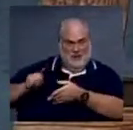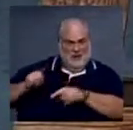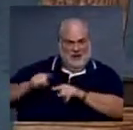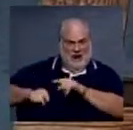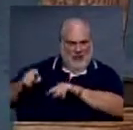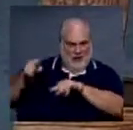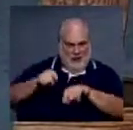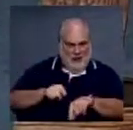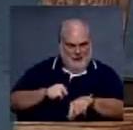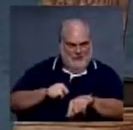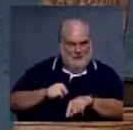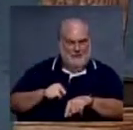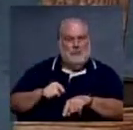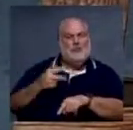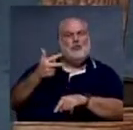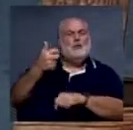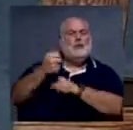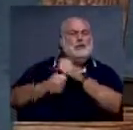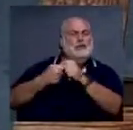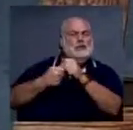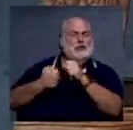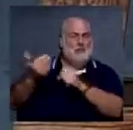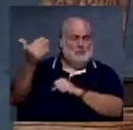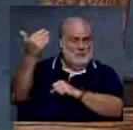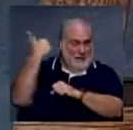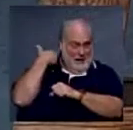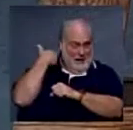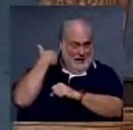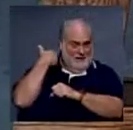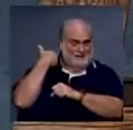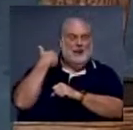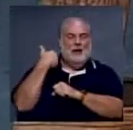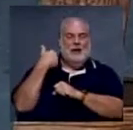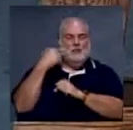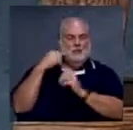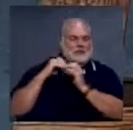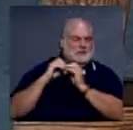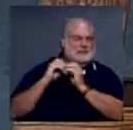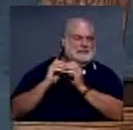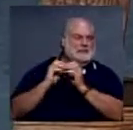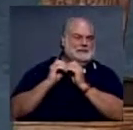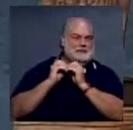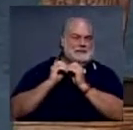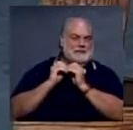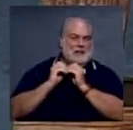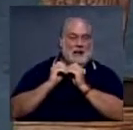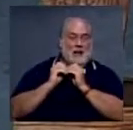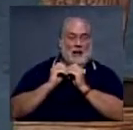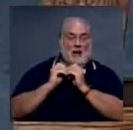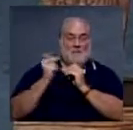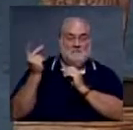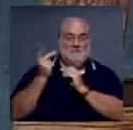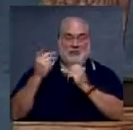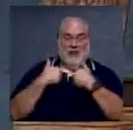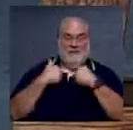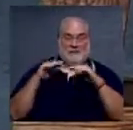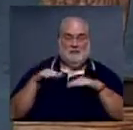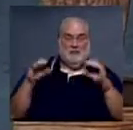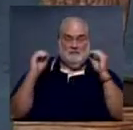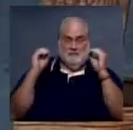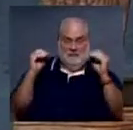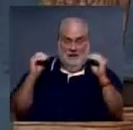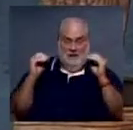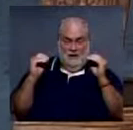This started 3 years ago for us. We don't have any children. We love to travel. We have 2 dogs that are